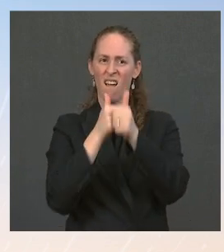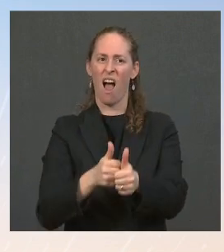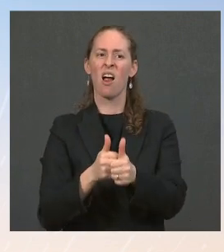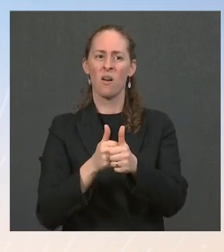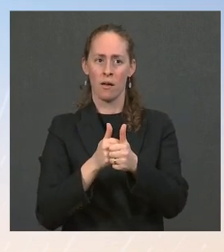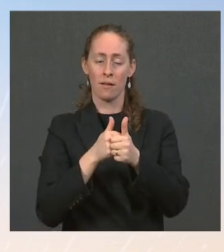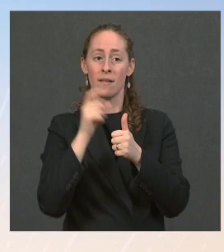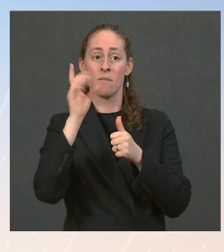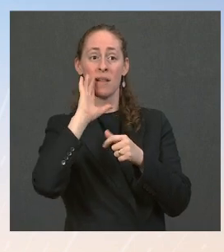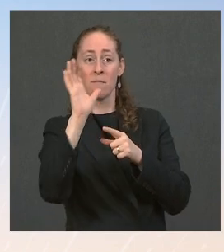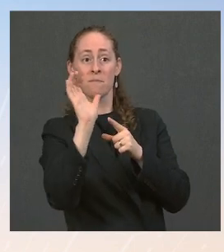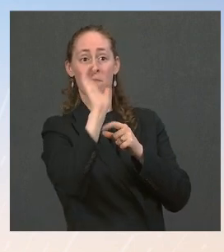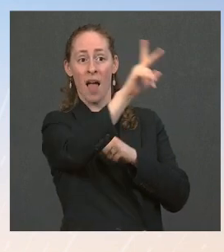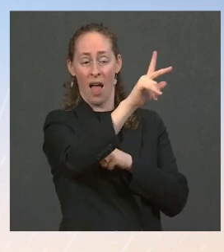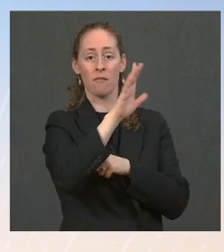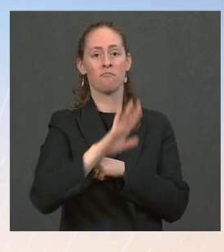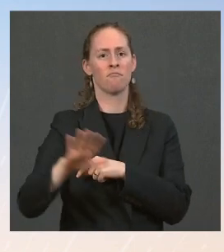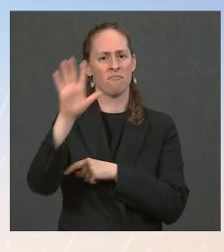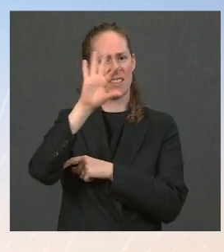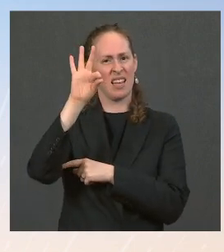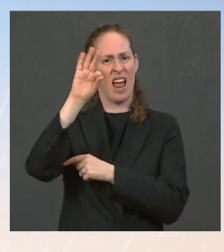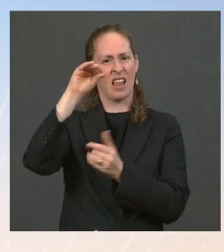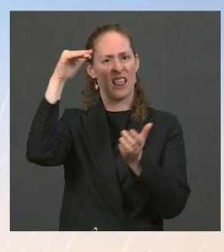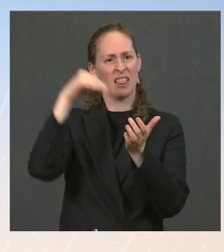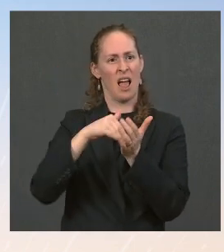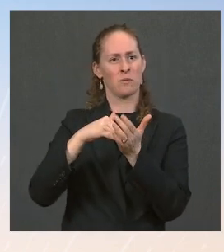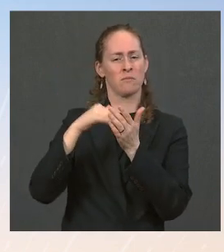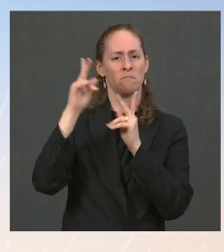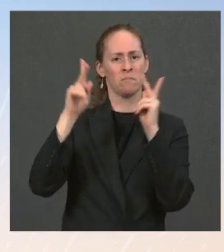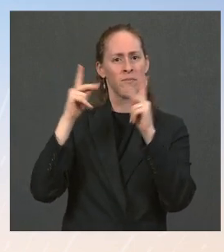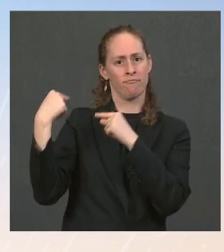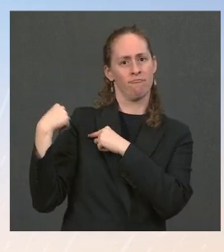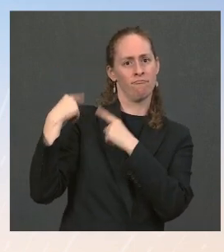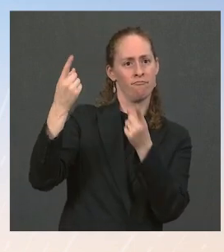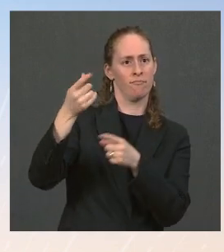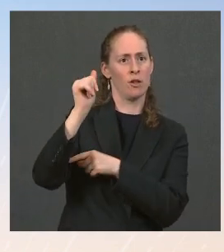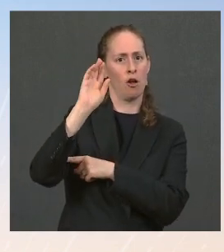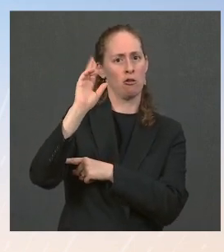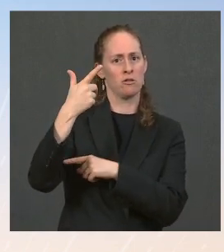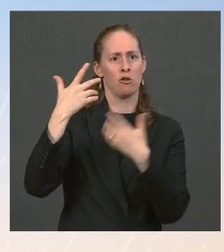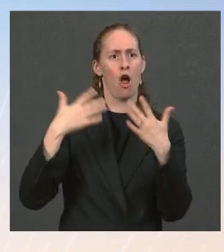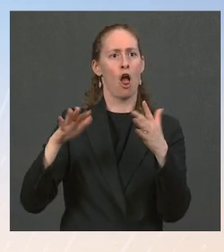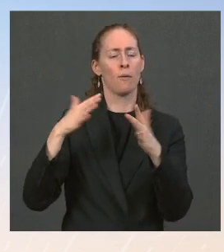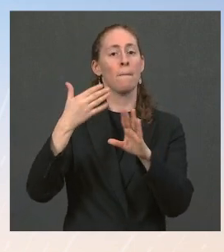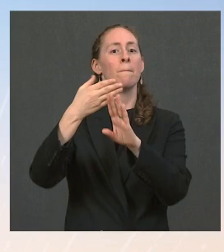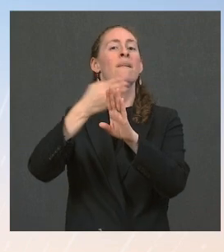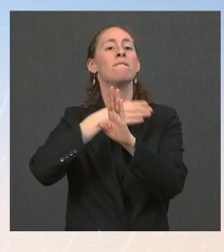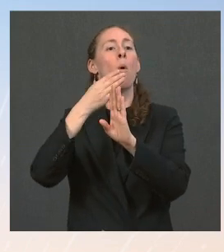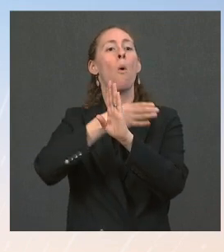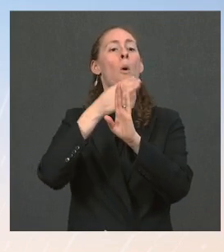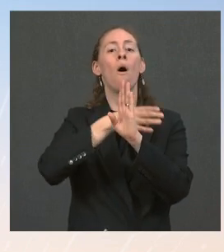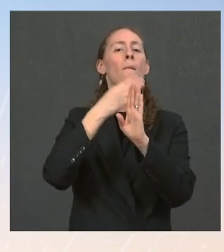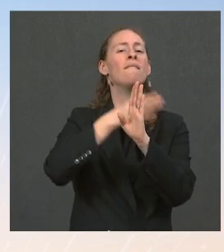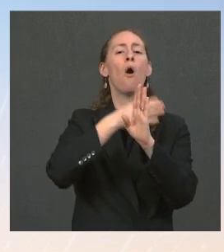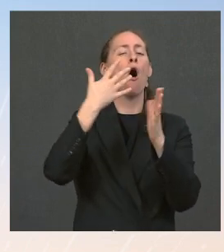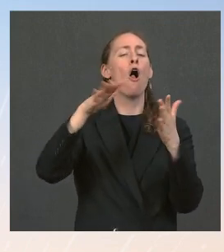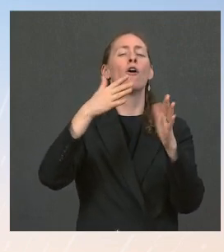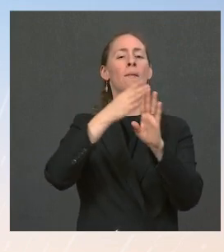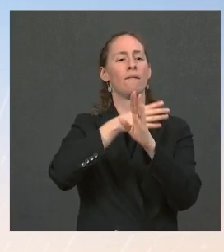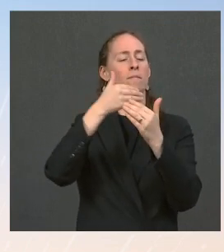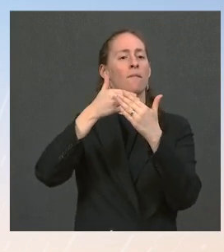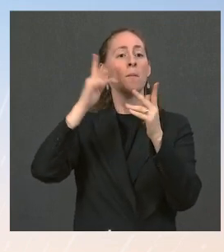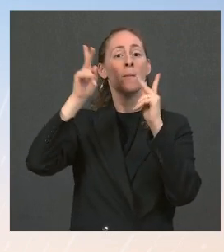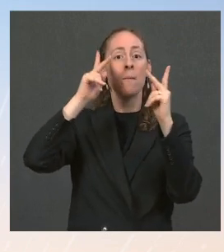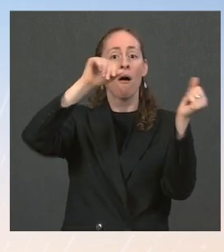in August. That was prior to the gathering of Haitians under the bridge and all of the photos and the visuals that